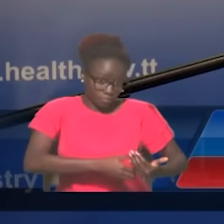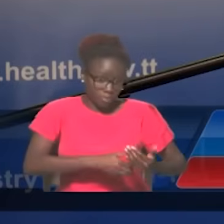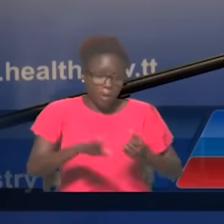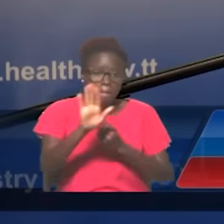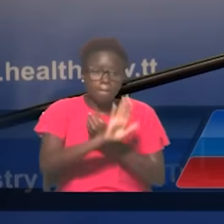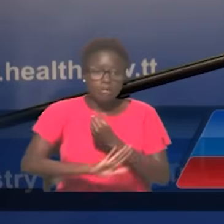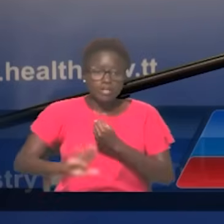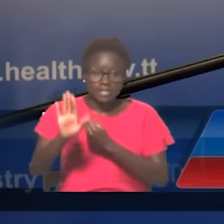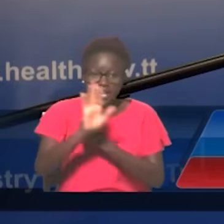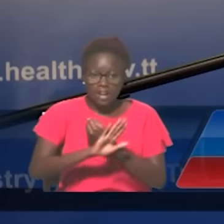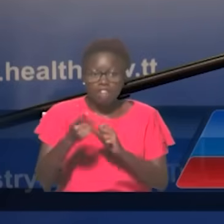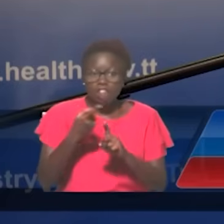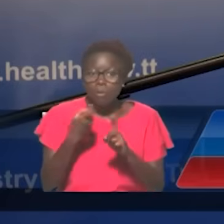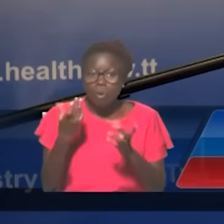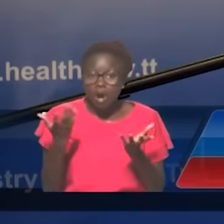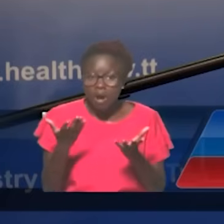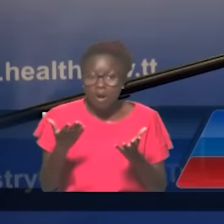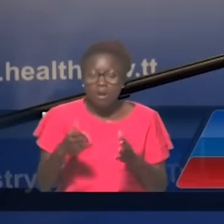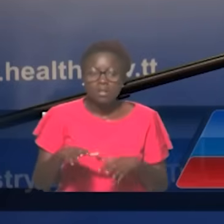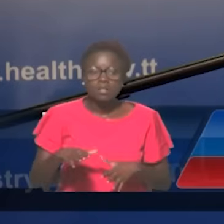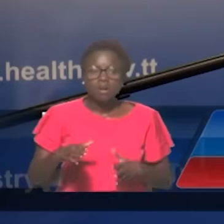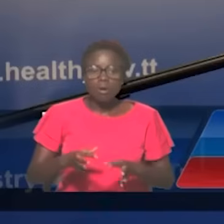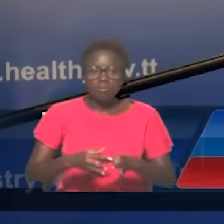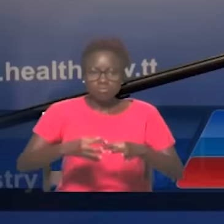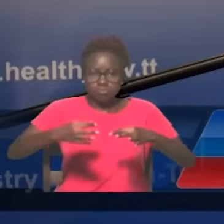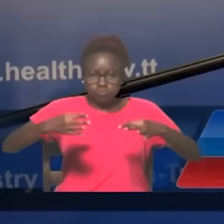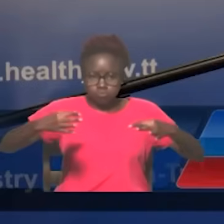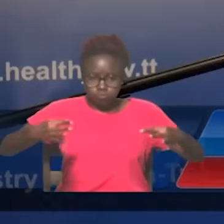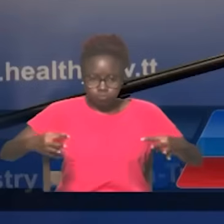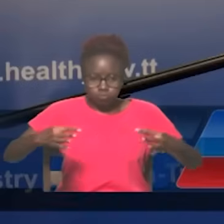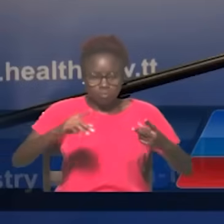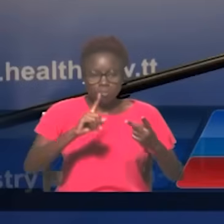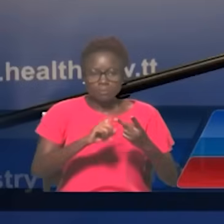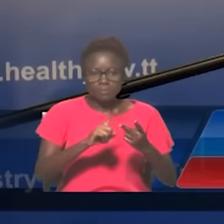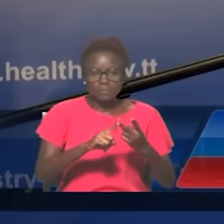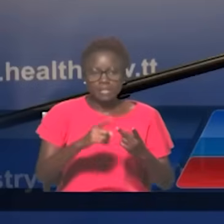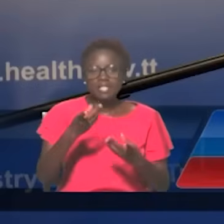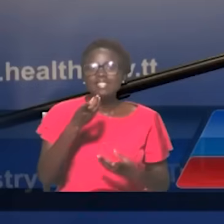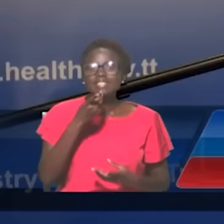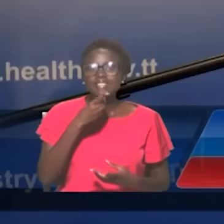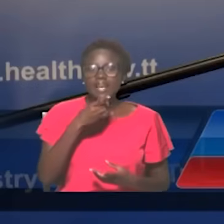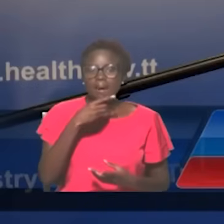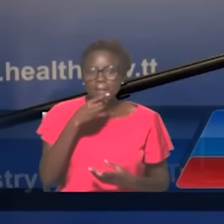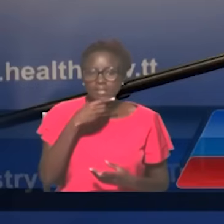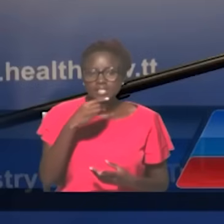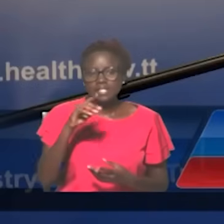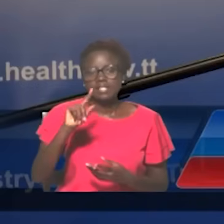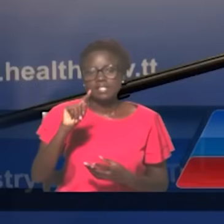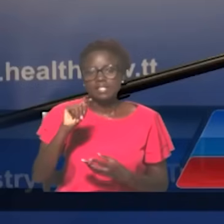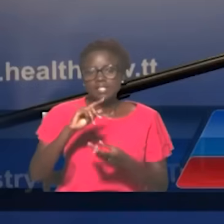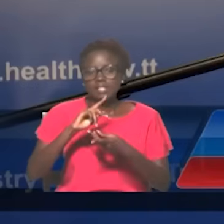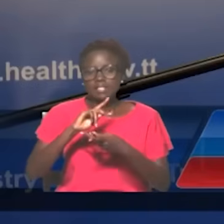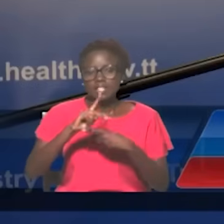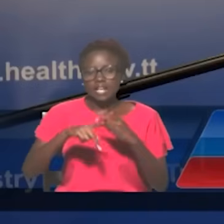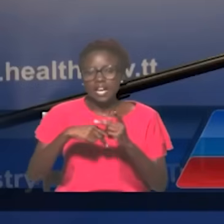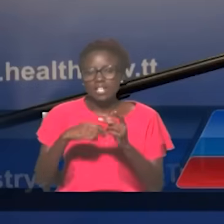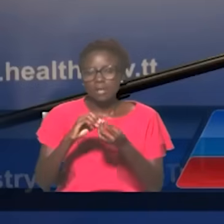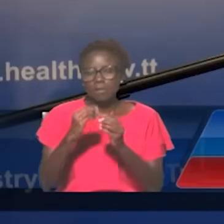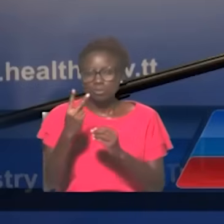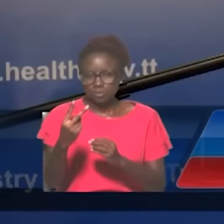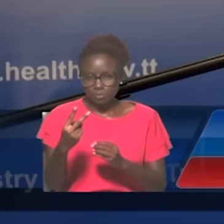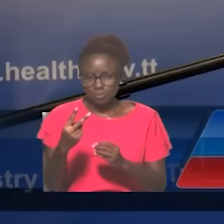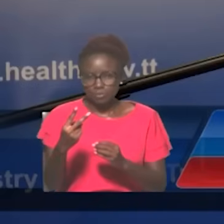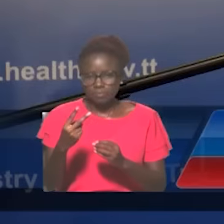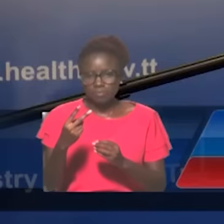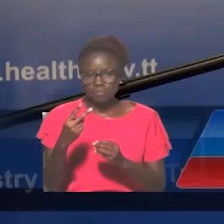obesity, hypertension, dyslipidemia, and type 2 diabetes mellitus during adulthood. This is a